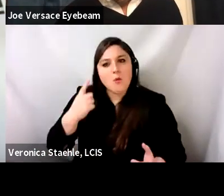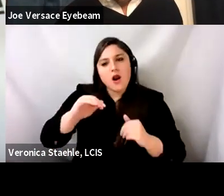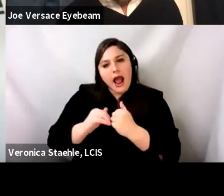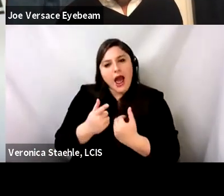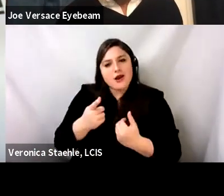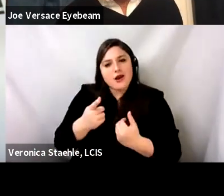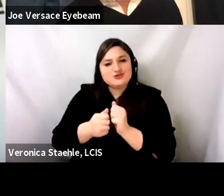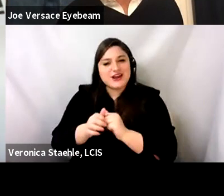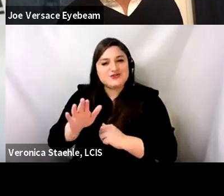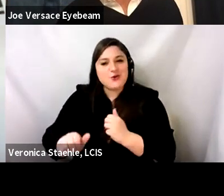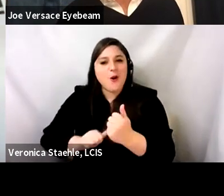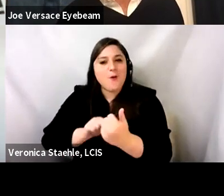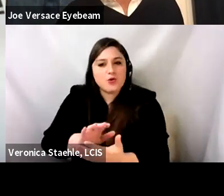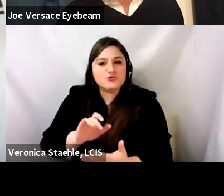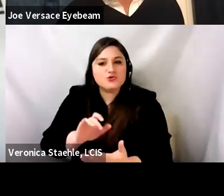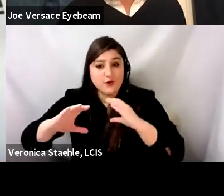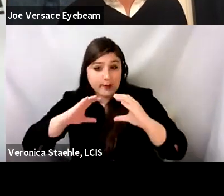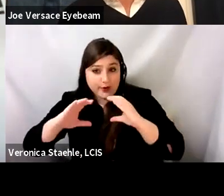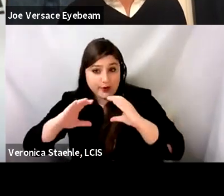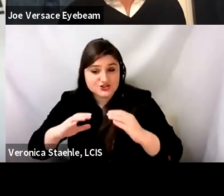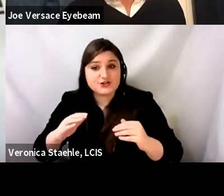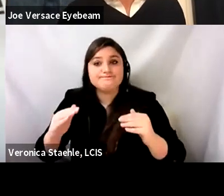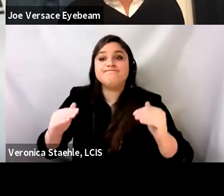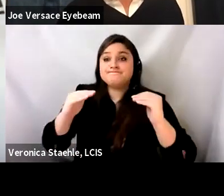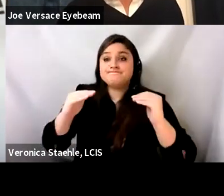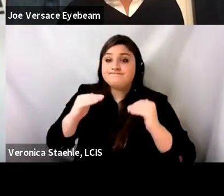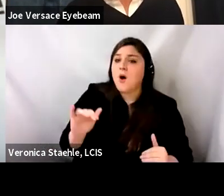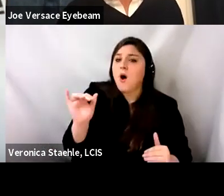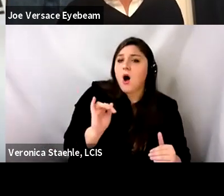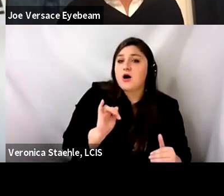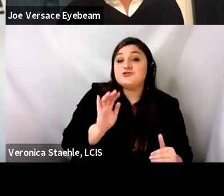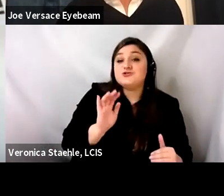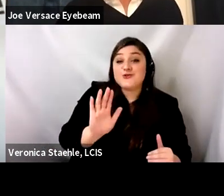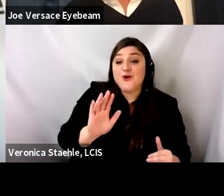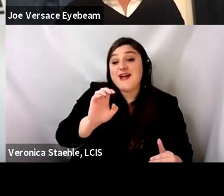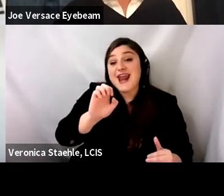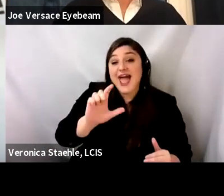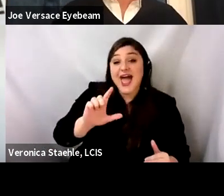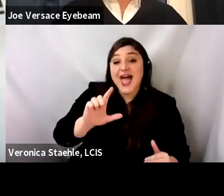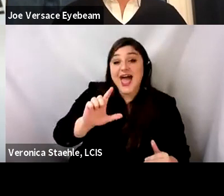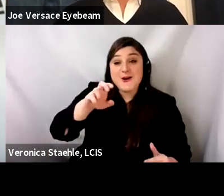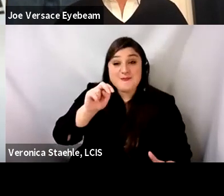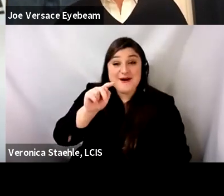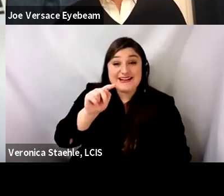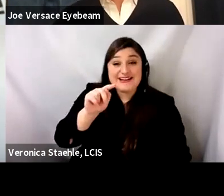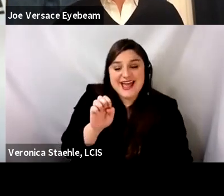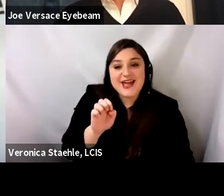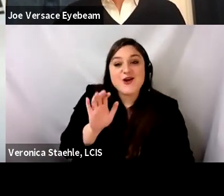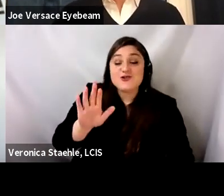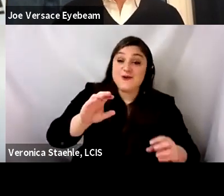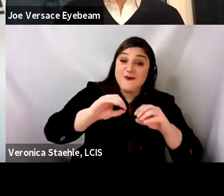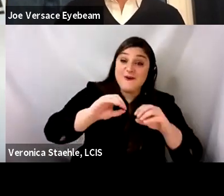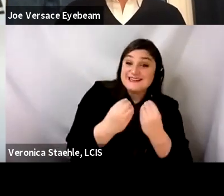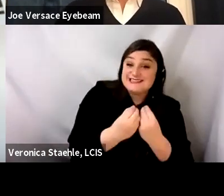you represent the organization, that El Puente isn't doing the things, Eyebeam isn't doing the activities that